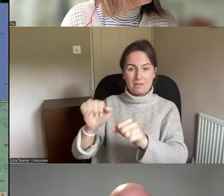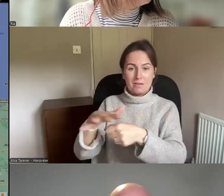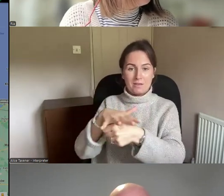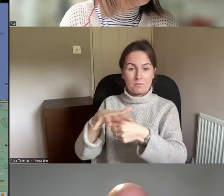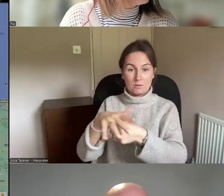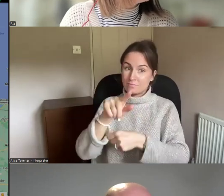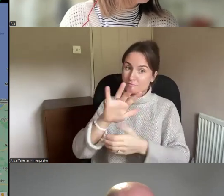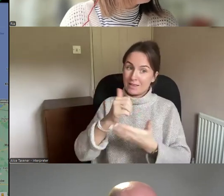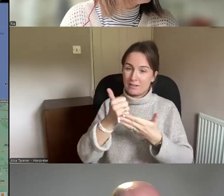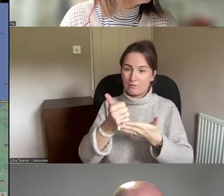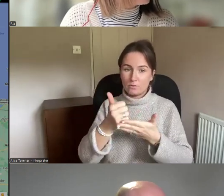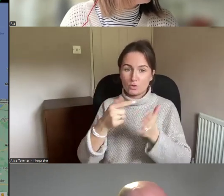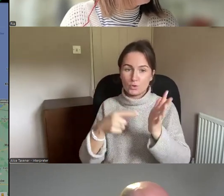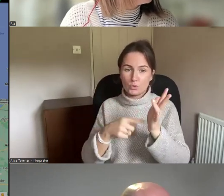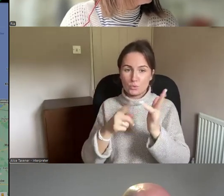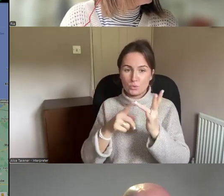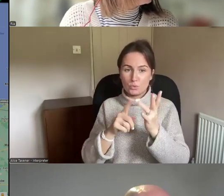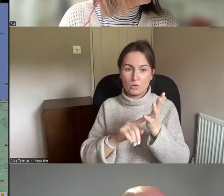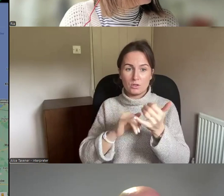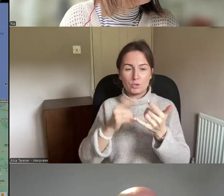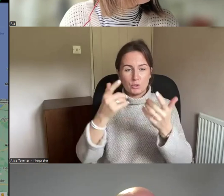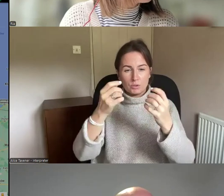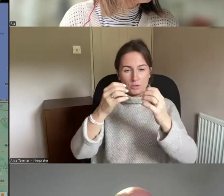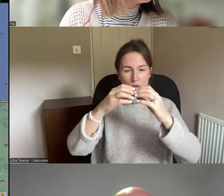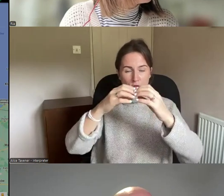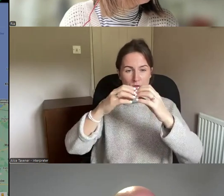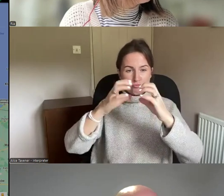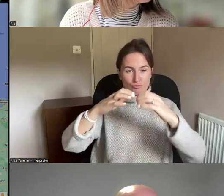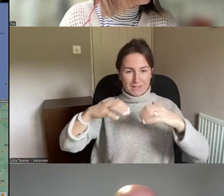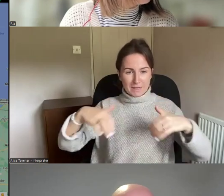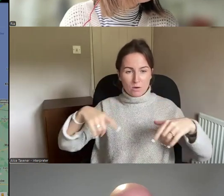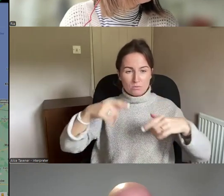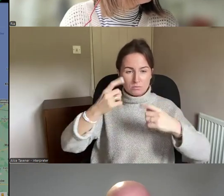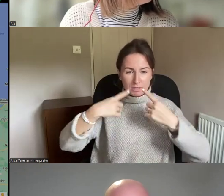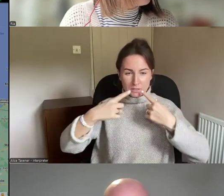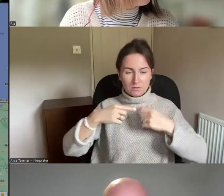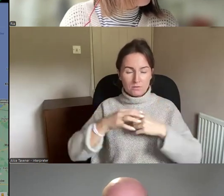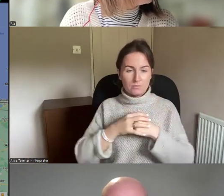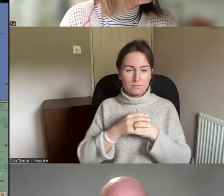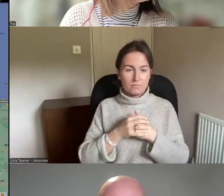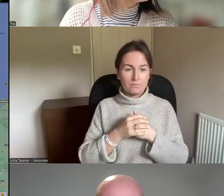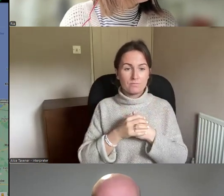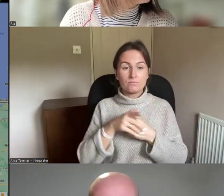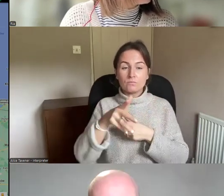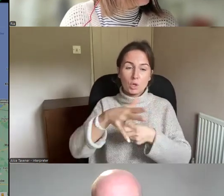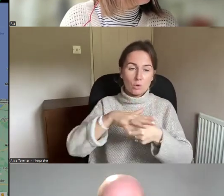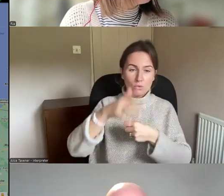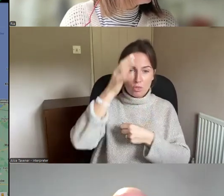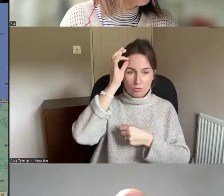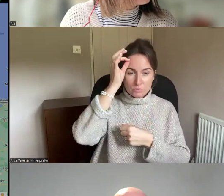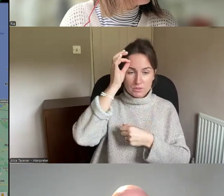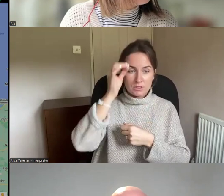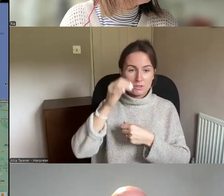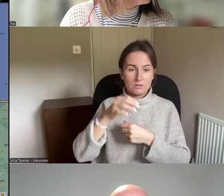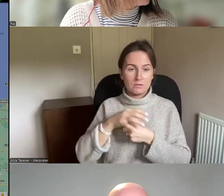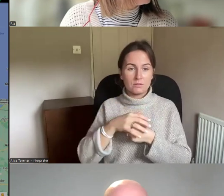helpful way of segmenting the data. We also have local authorities. So here they are, local